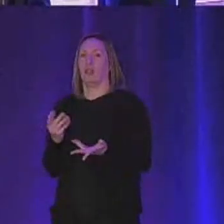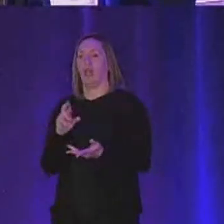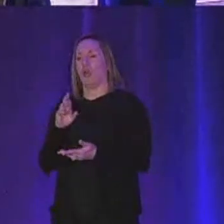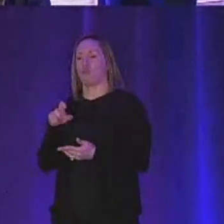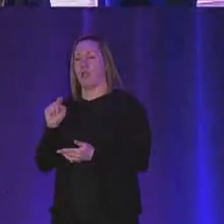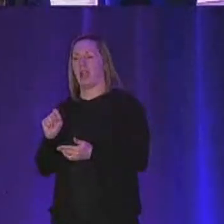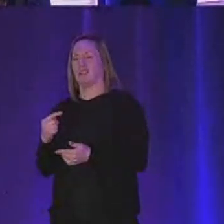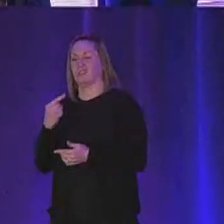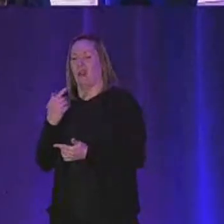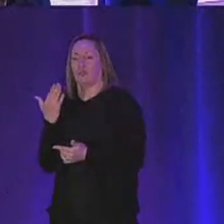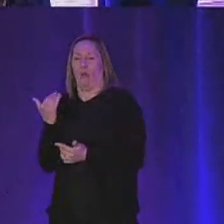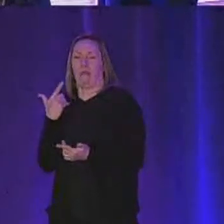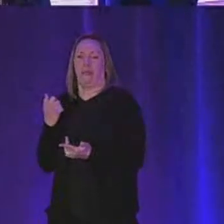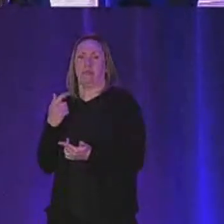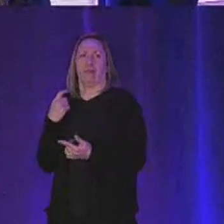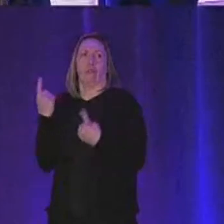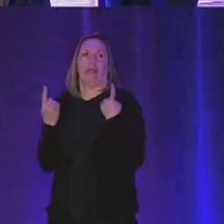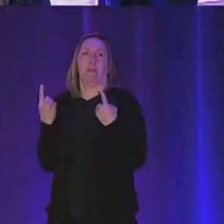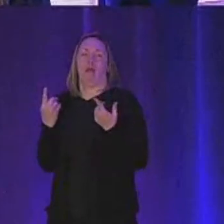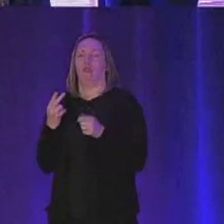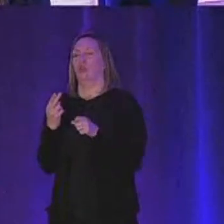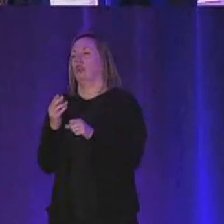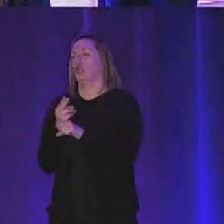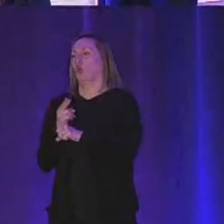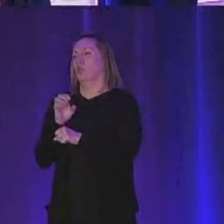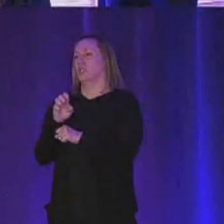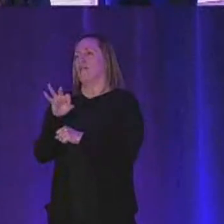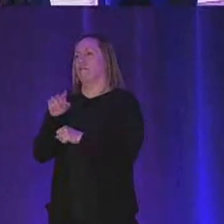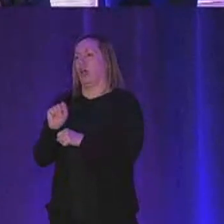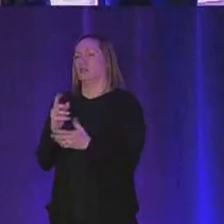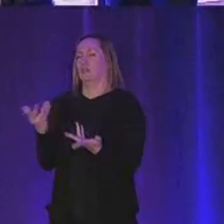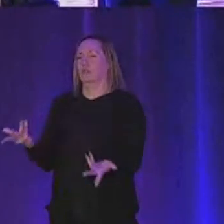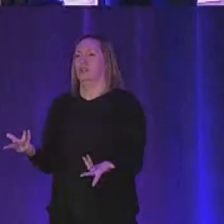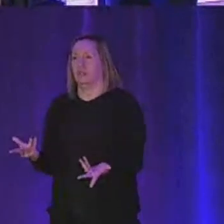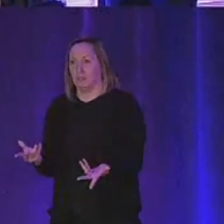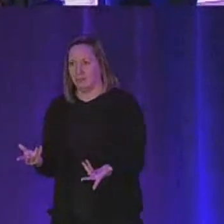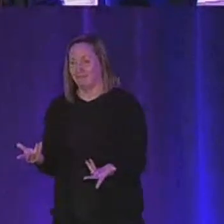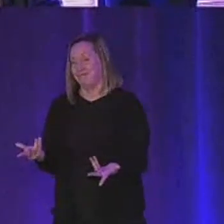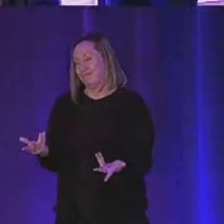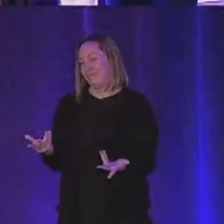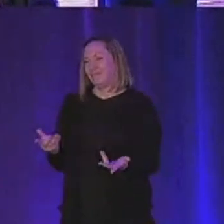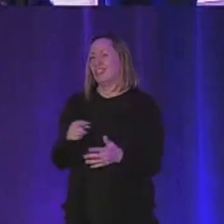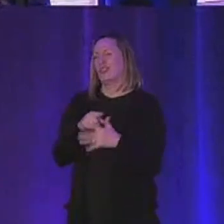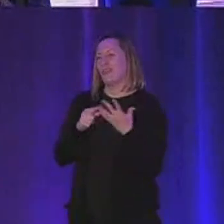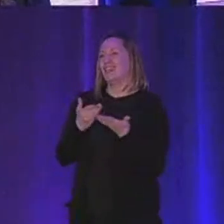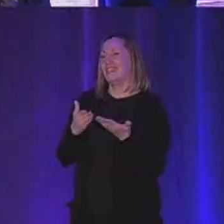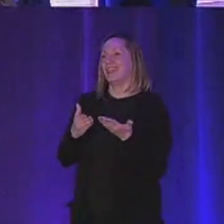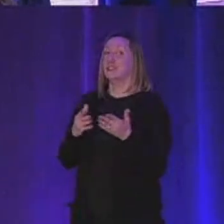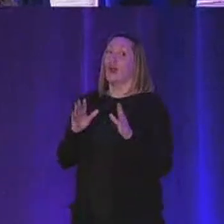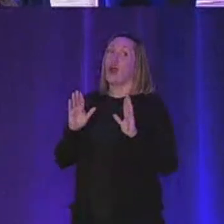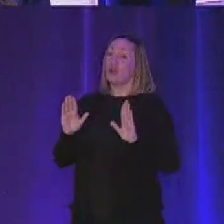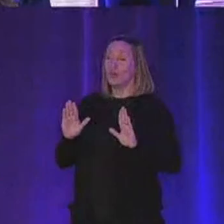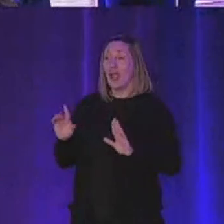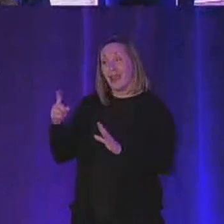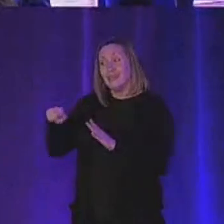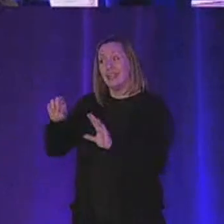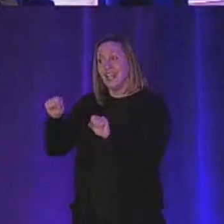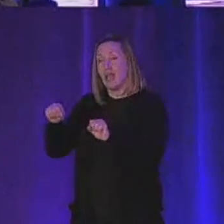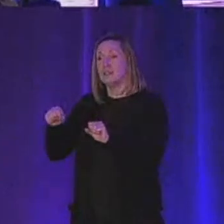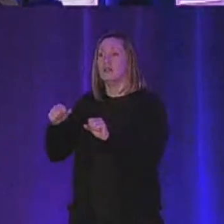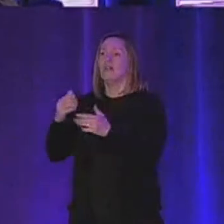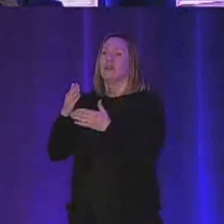React sucks because I have to think about use effect. And so these things are great. Sure, they have nits you can